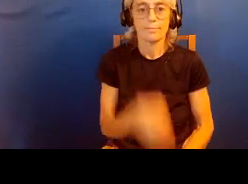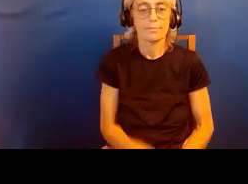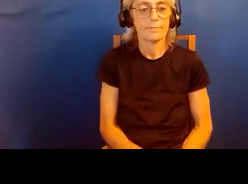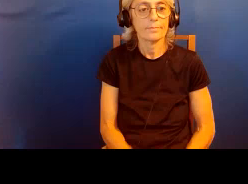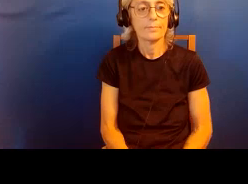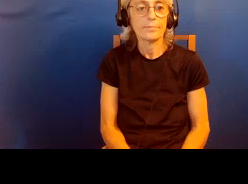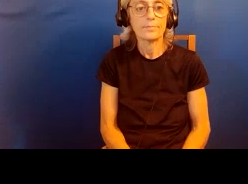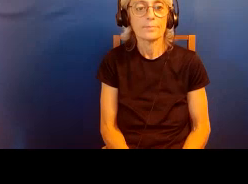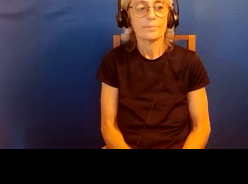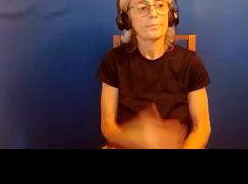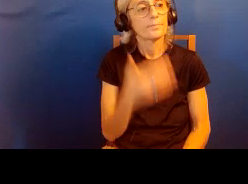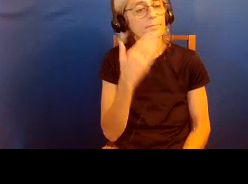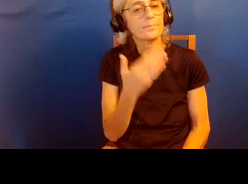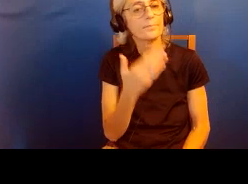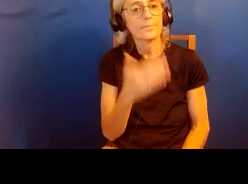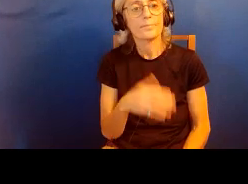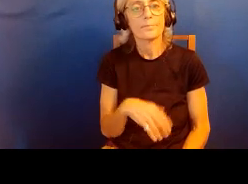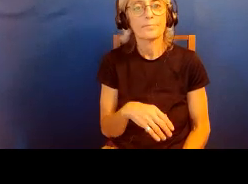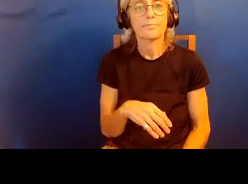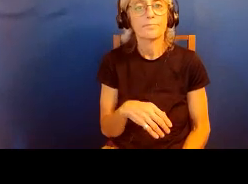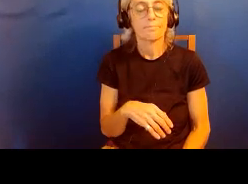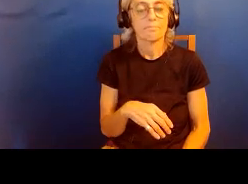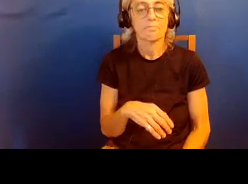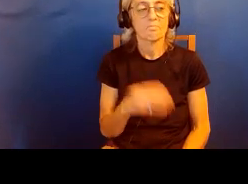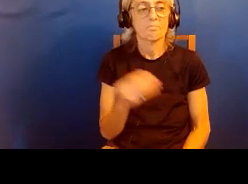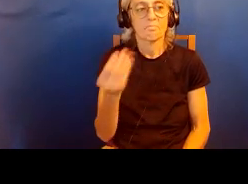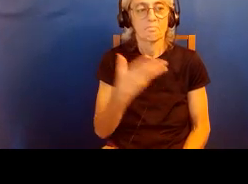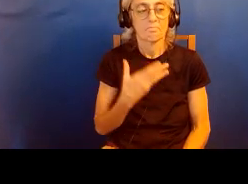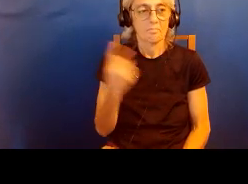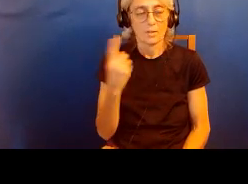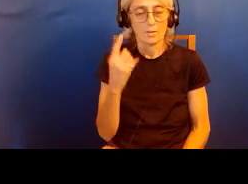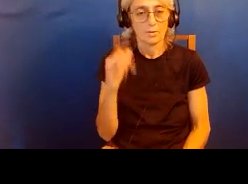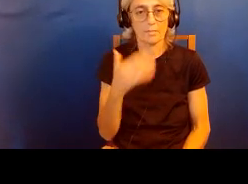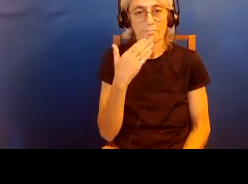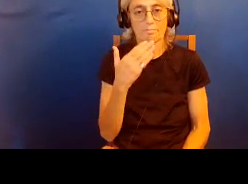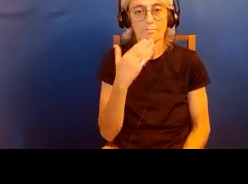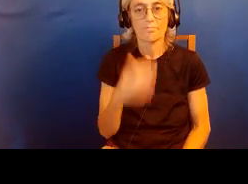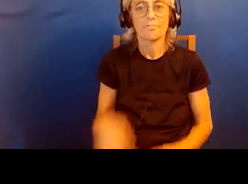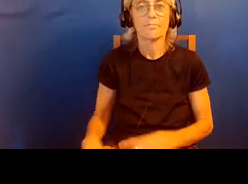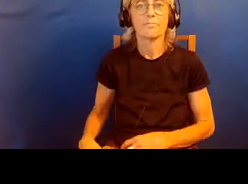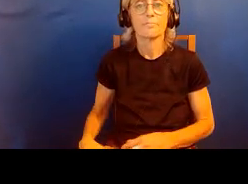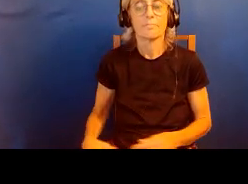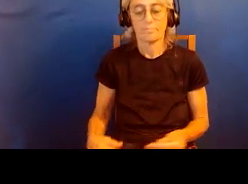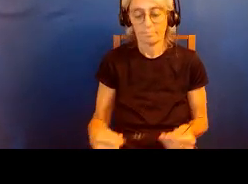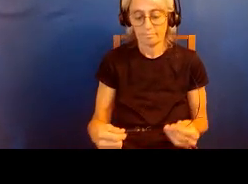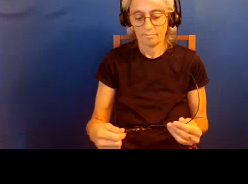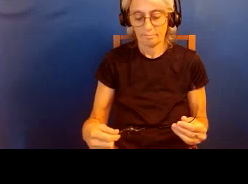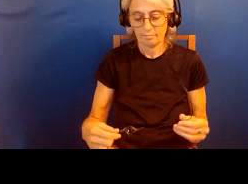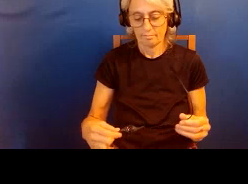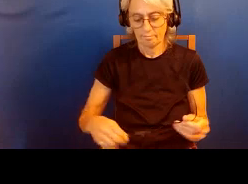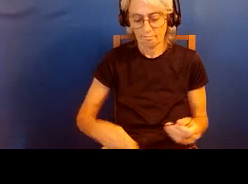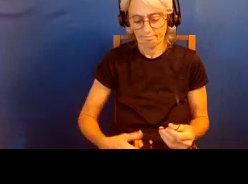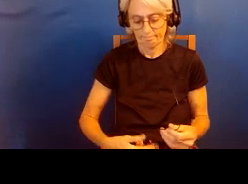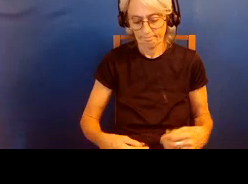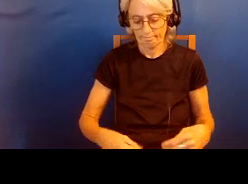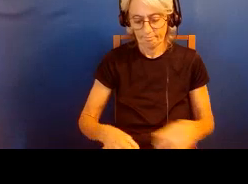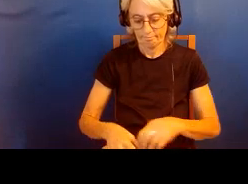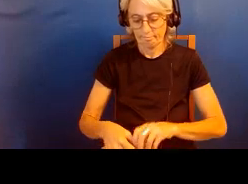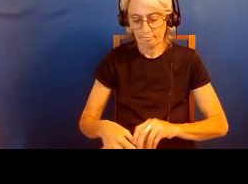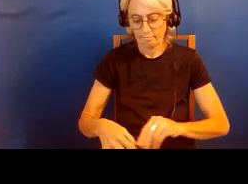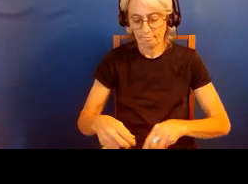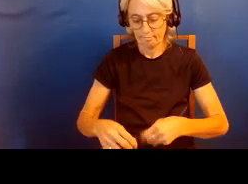Hi, thanks, Keith, and thank you for always updating us on our capacity. And so we are paying attention. And so